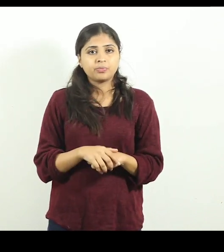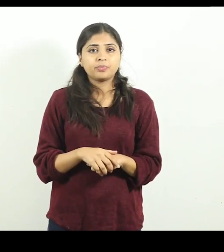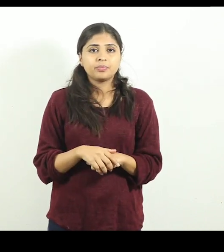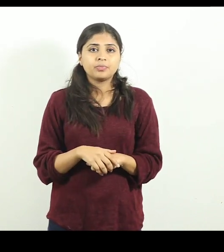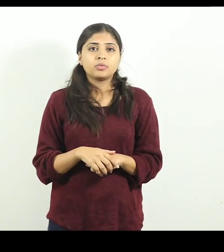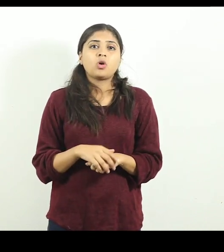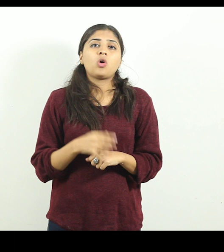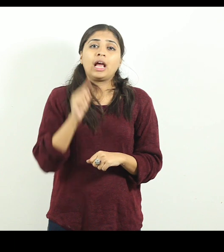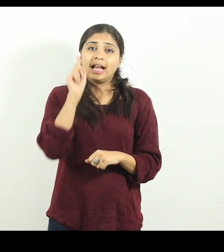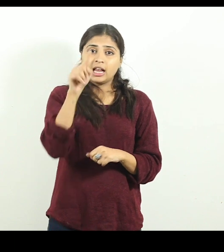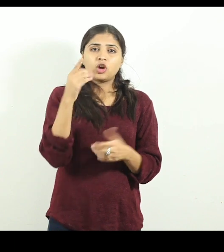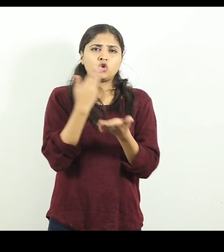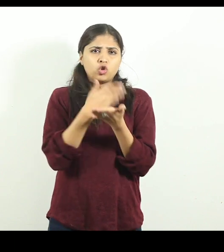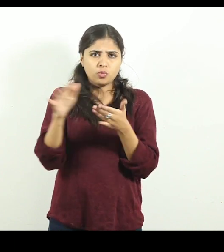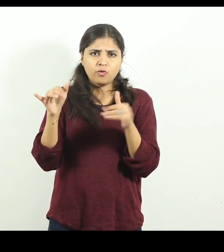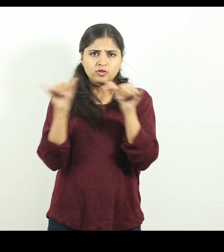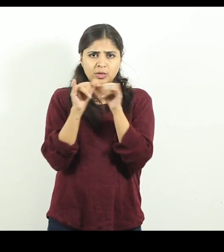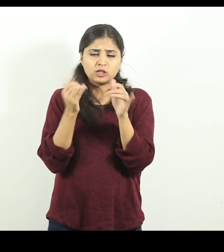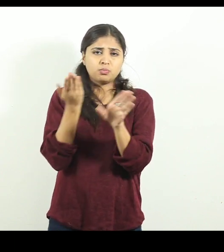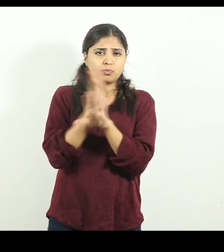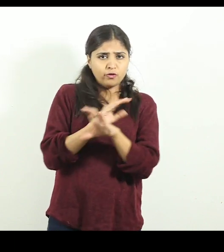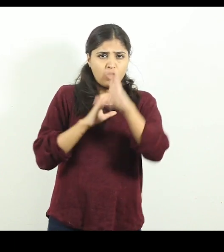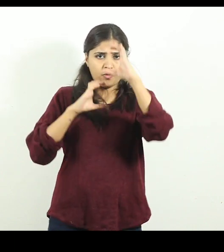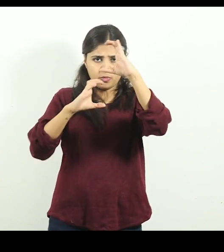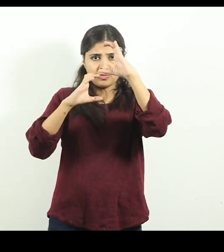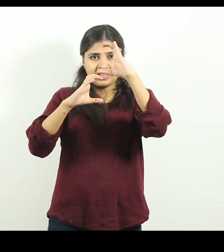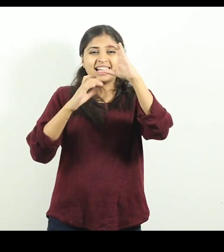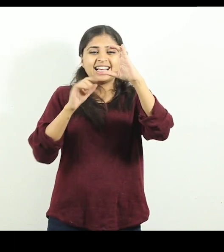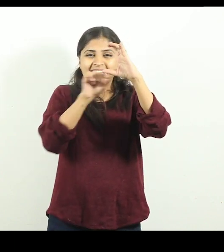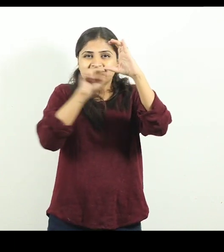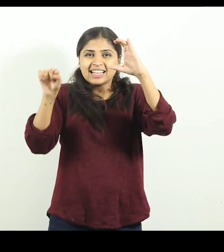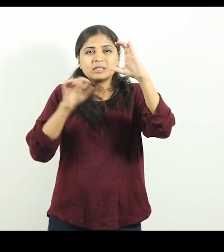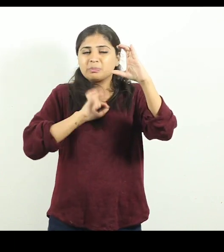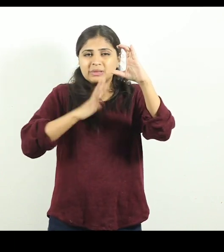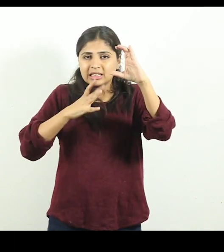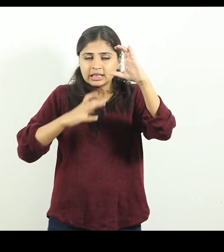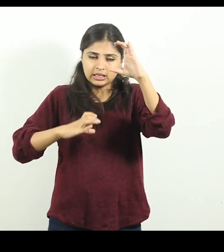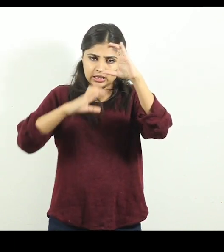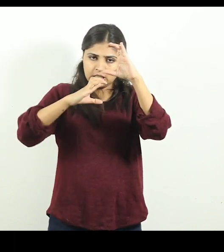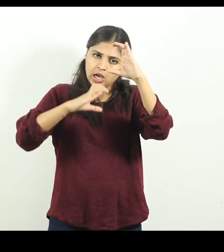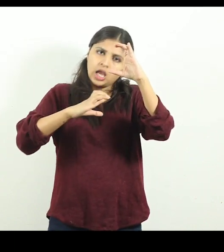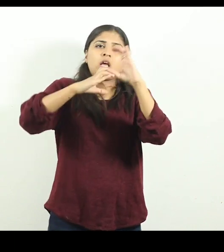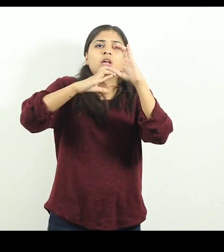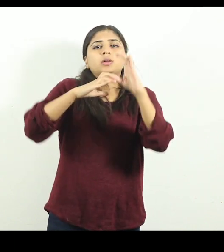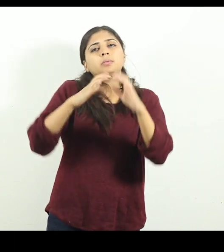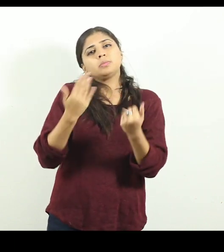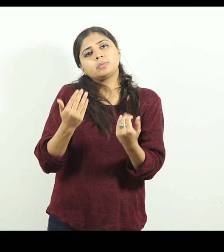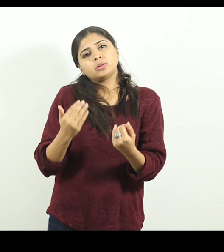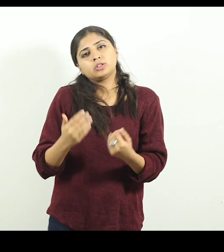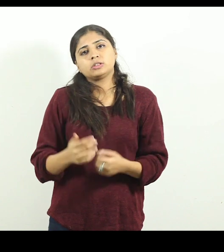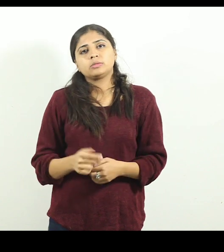before paragraph to remove any additional lines added after each paragraph as a default.